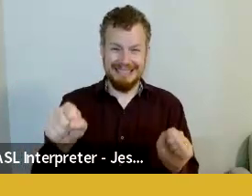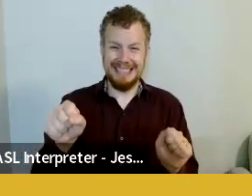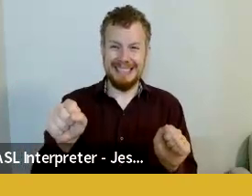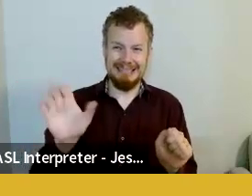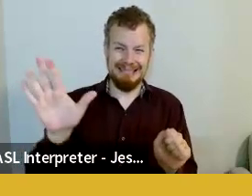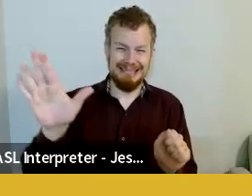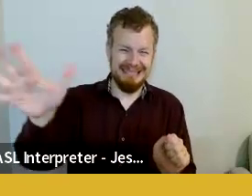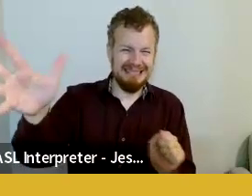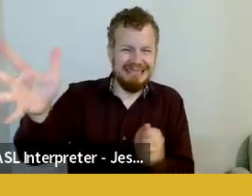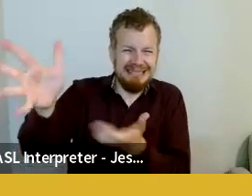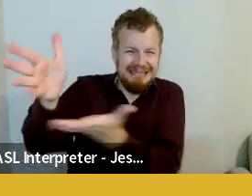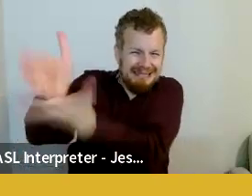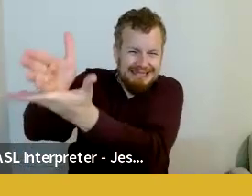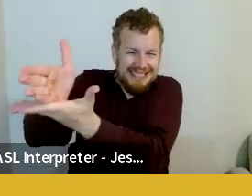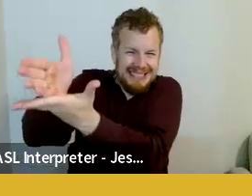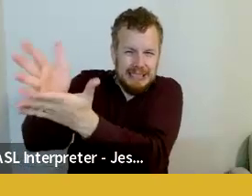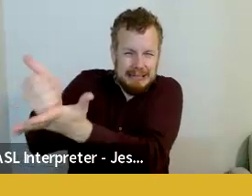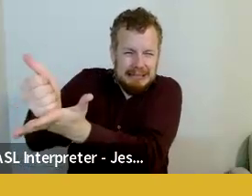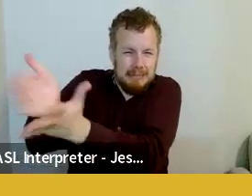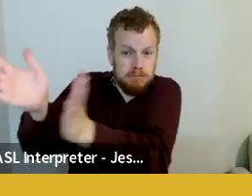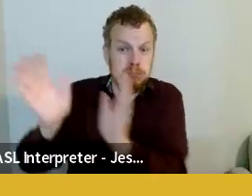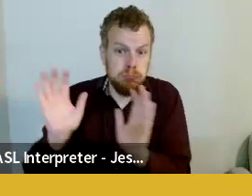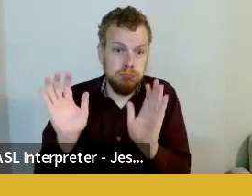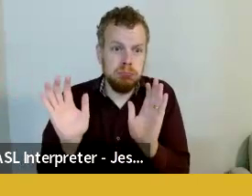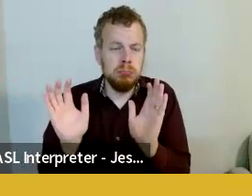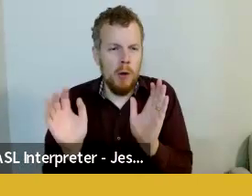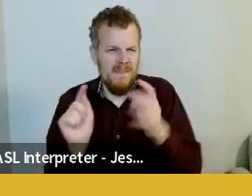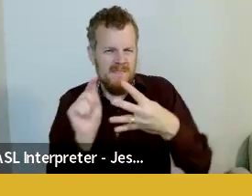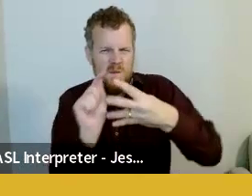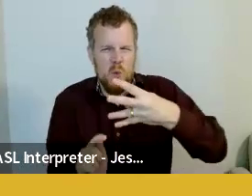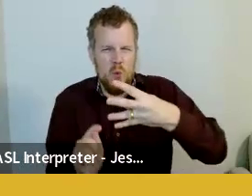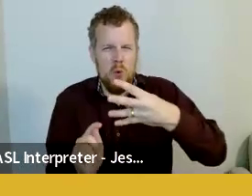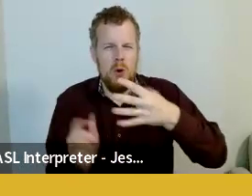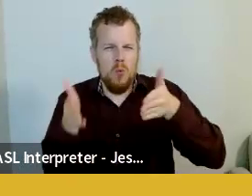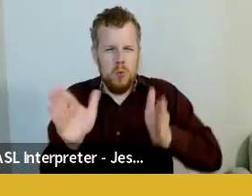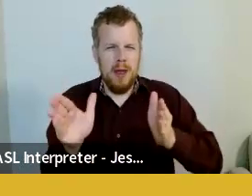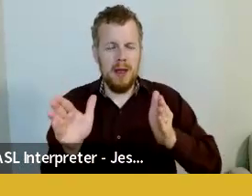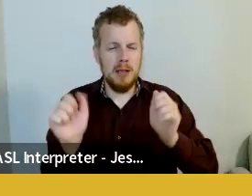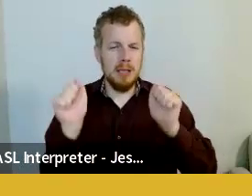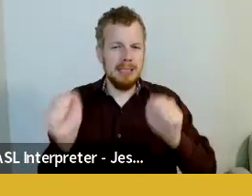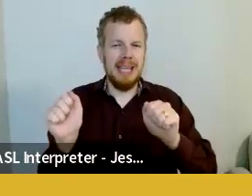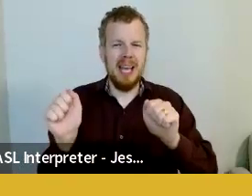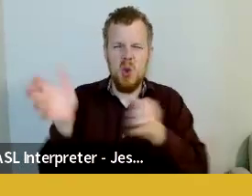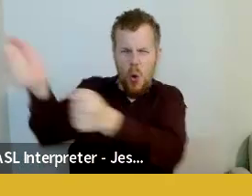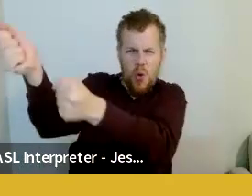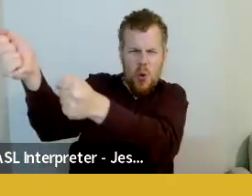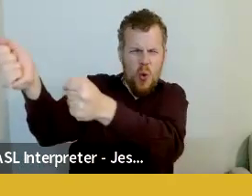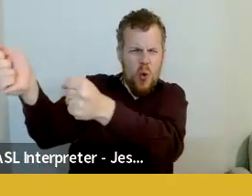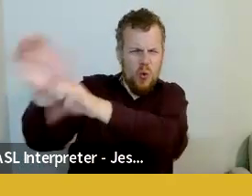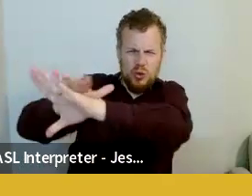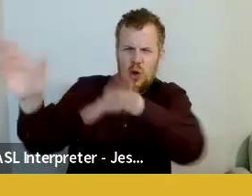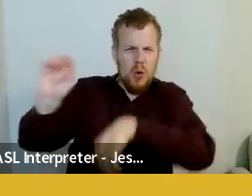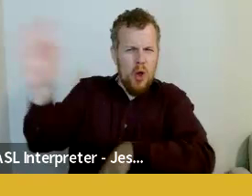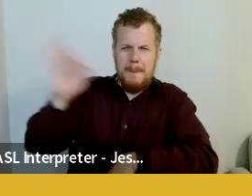circumstances. As you can see above, we have listed four ways essentially how we can halt water